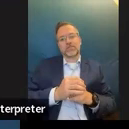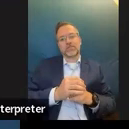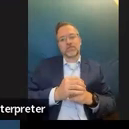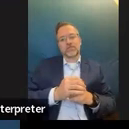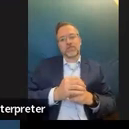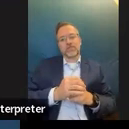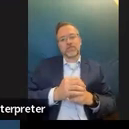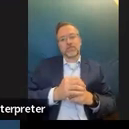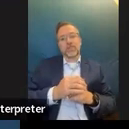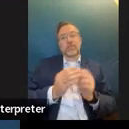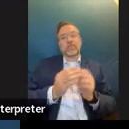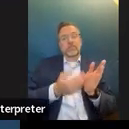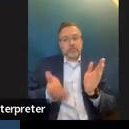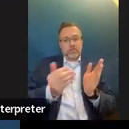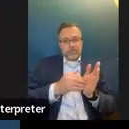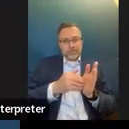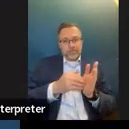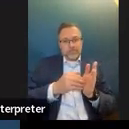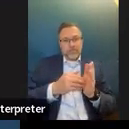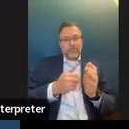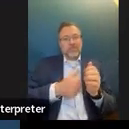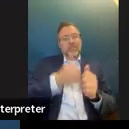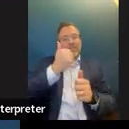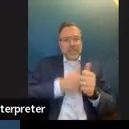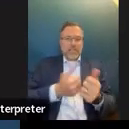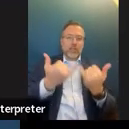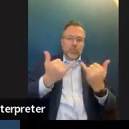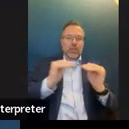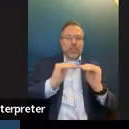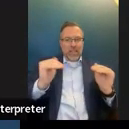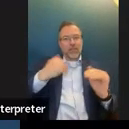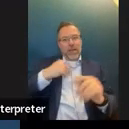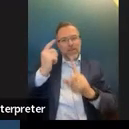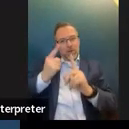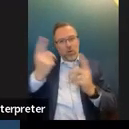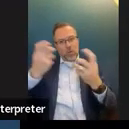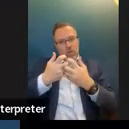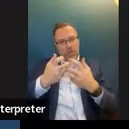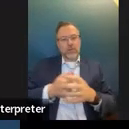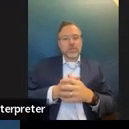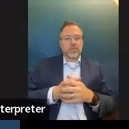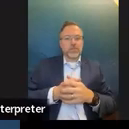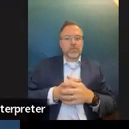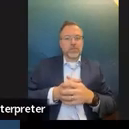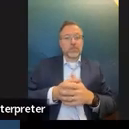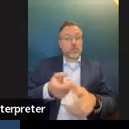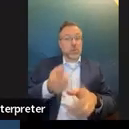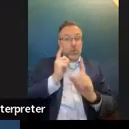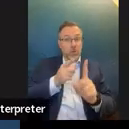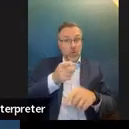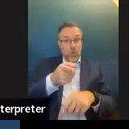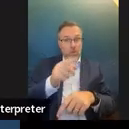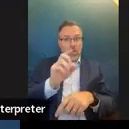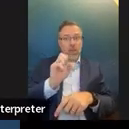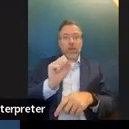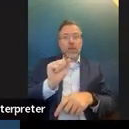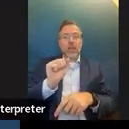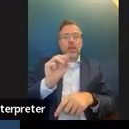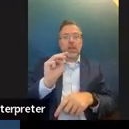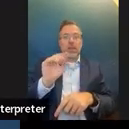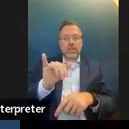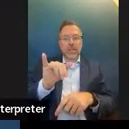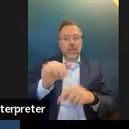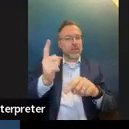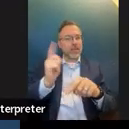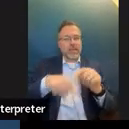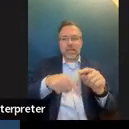So again, each present level gets a goal, right? So here is our goal. So Sammy is unable to follow a